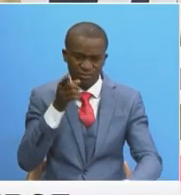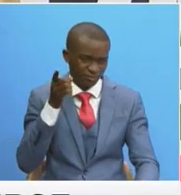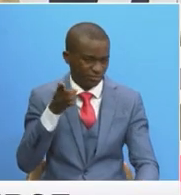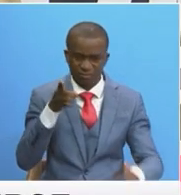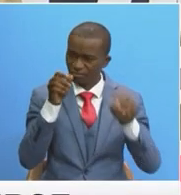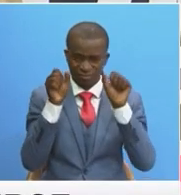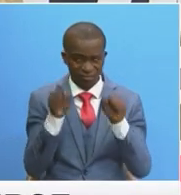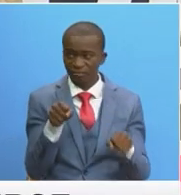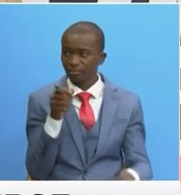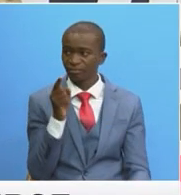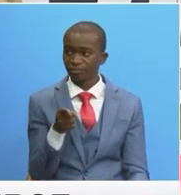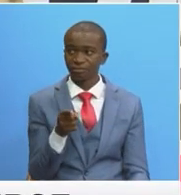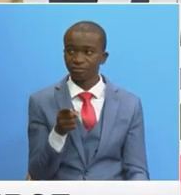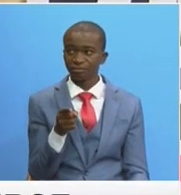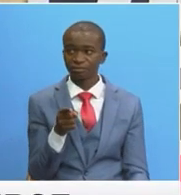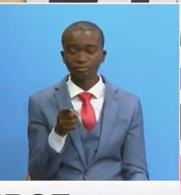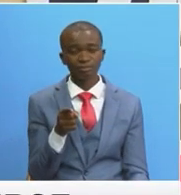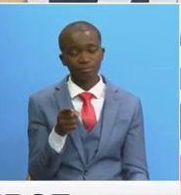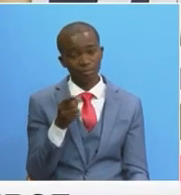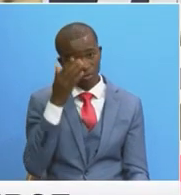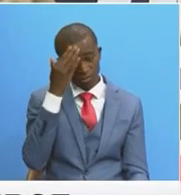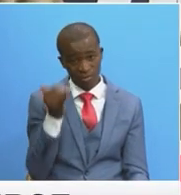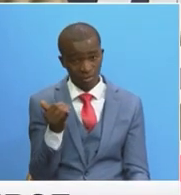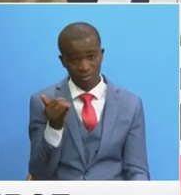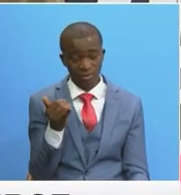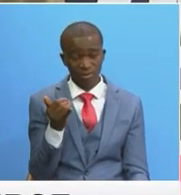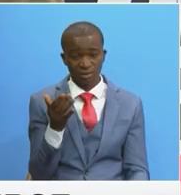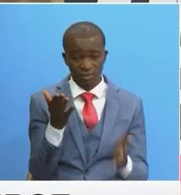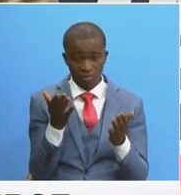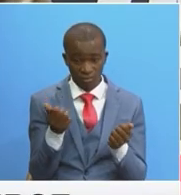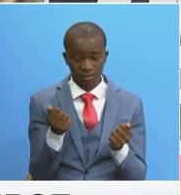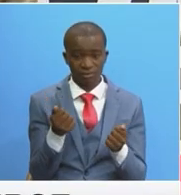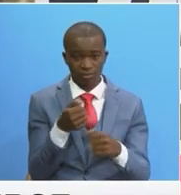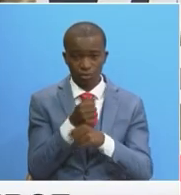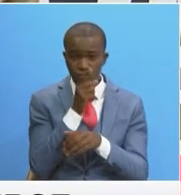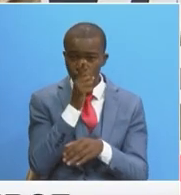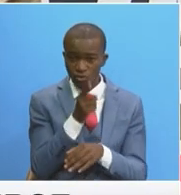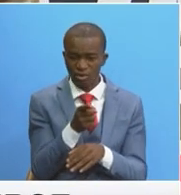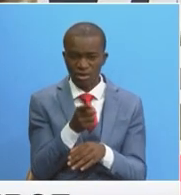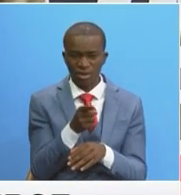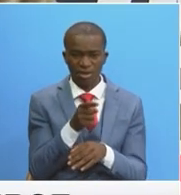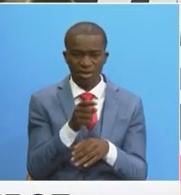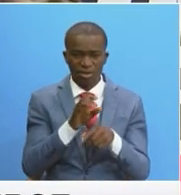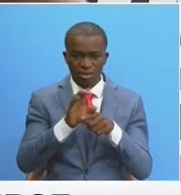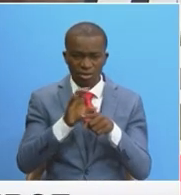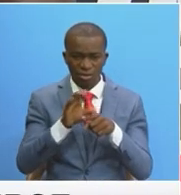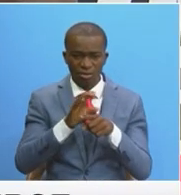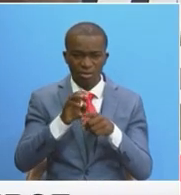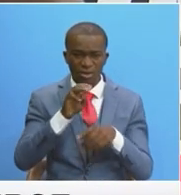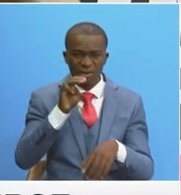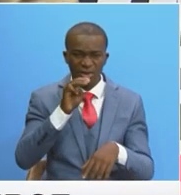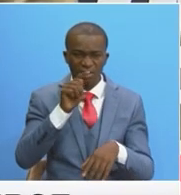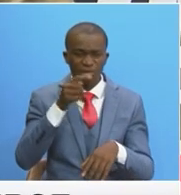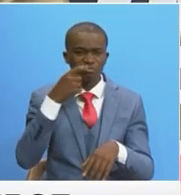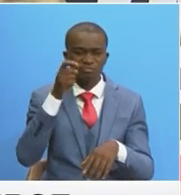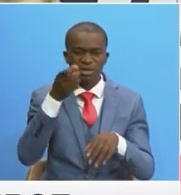that await harnessing as we expand beyond traditional methods and practices. Further, it will highlight the challenges and